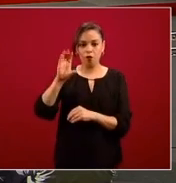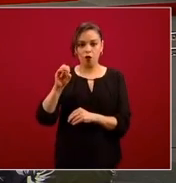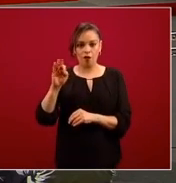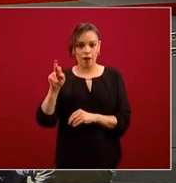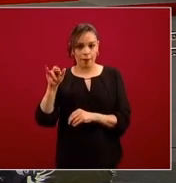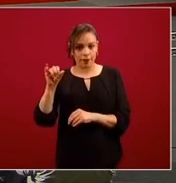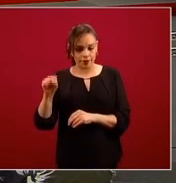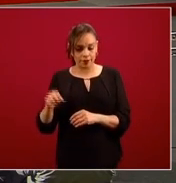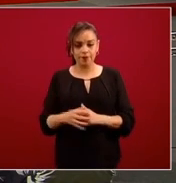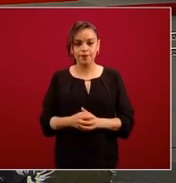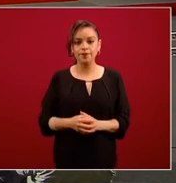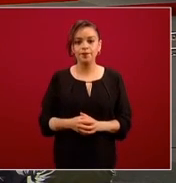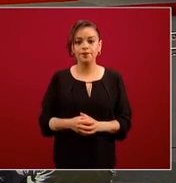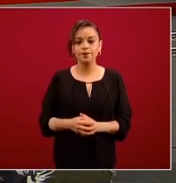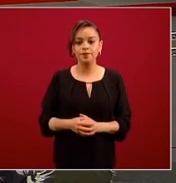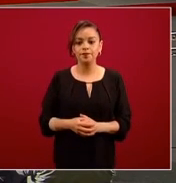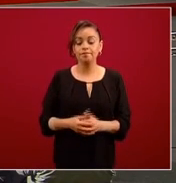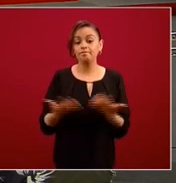factory.